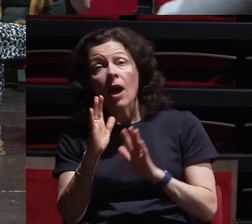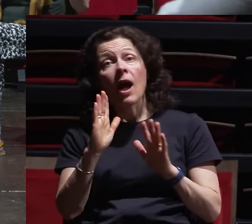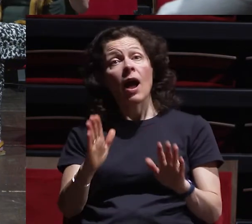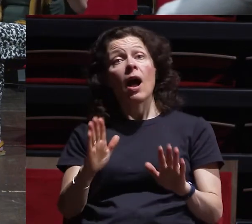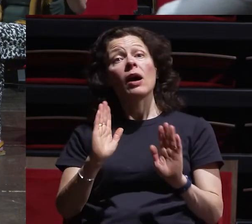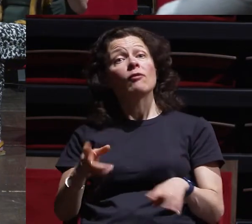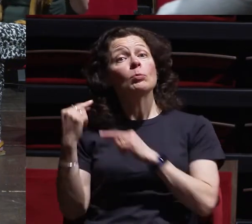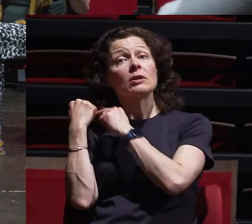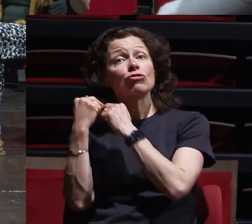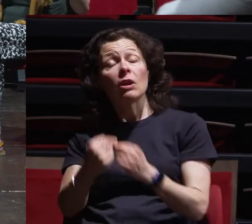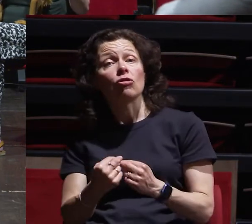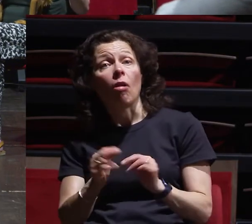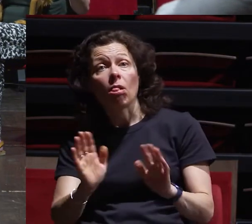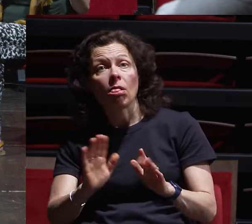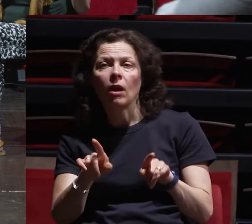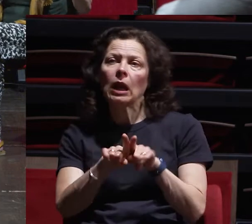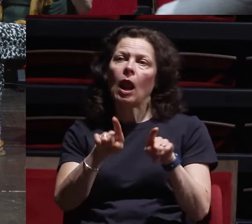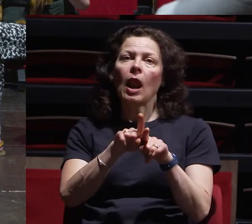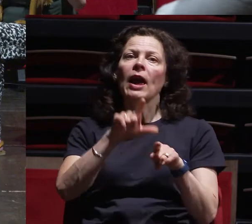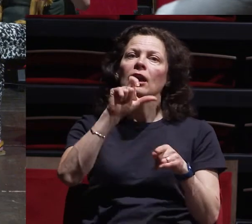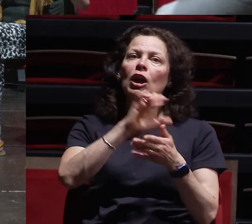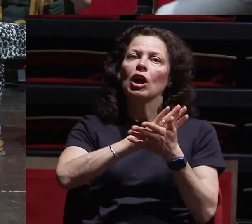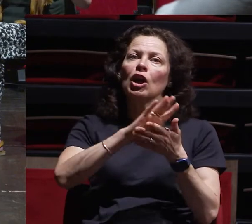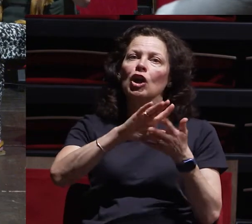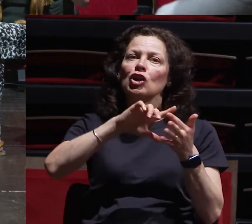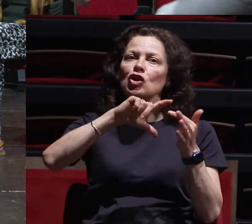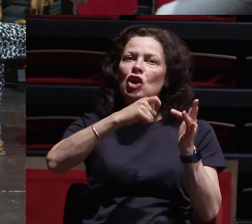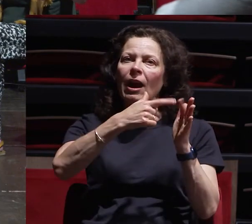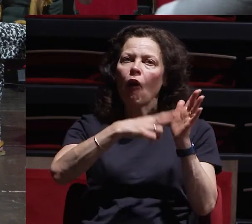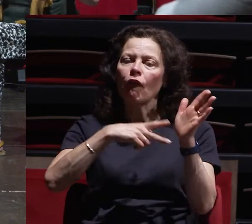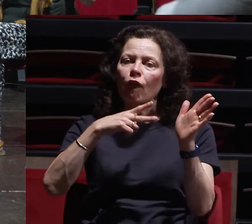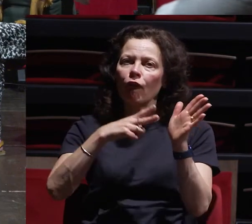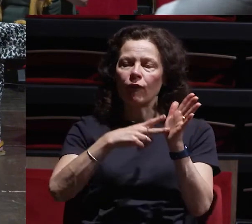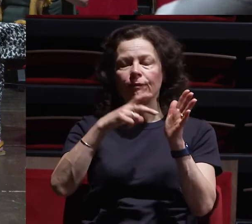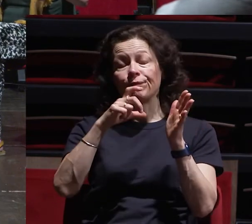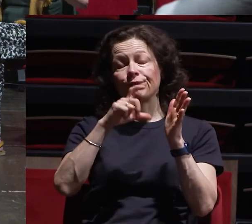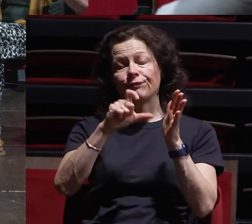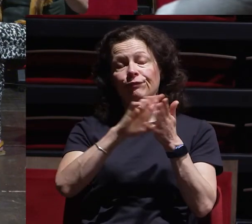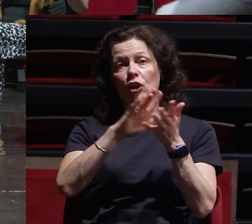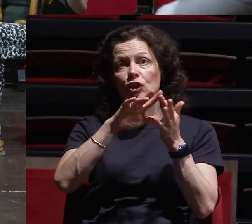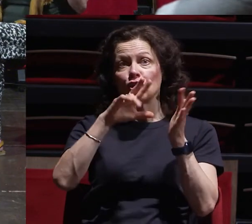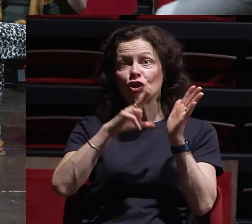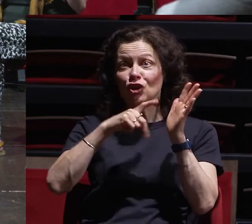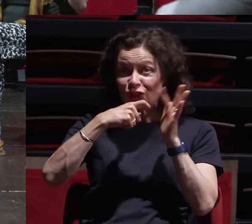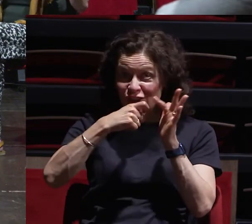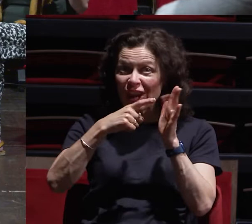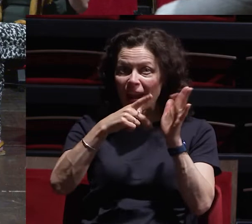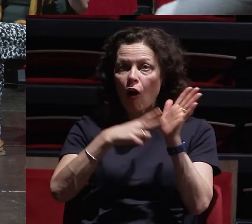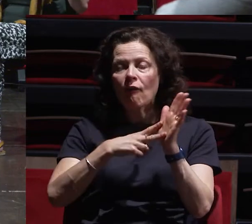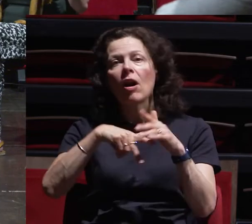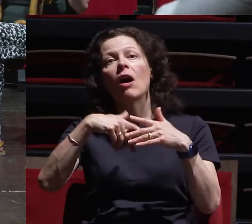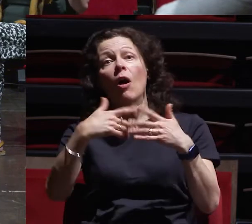reveals doesn't have to be in the most traditional way. It doesn't have to be the way it happens in Chekhov or in Ibsen. But I think you